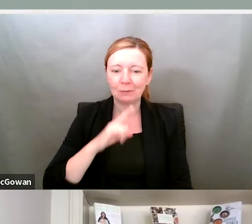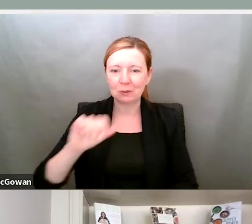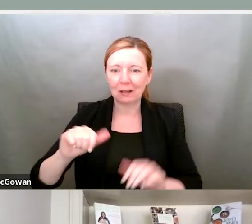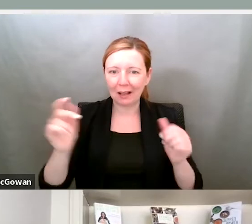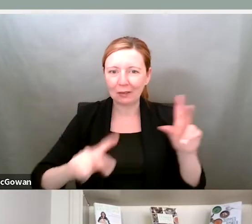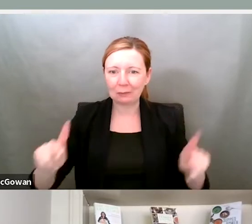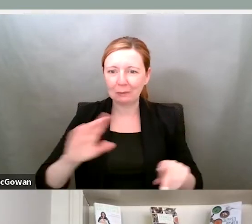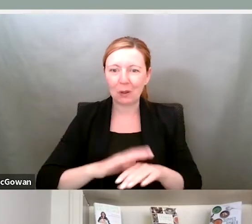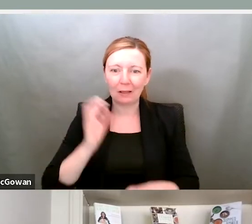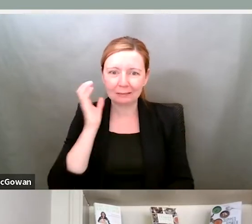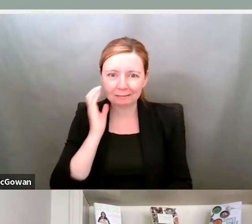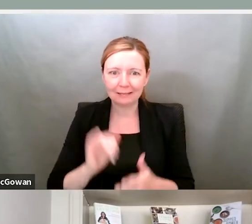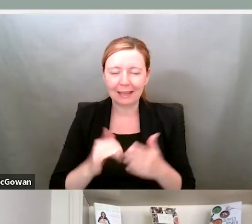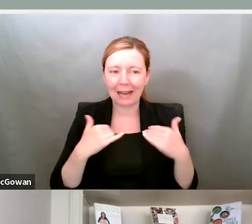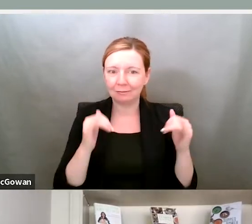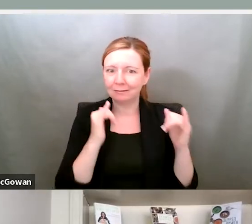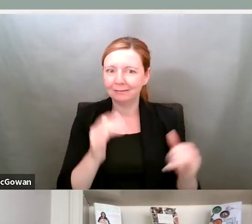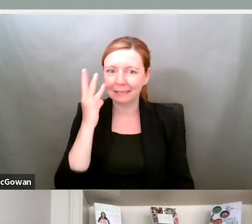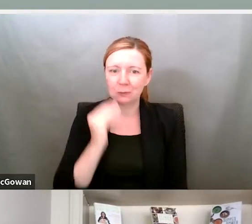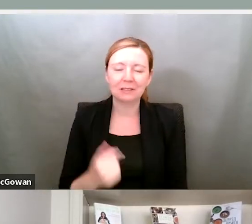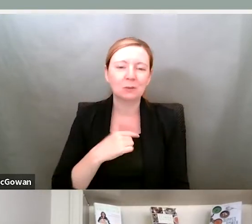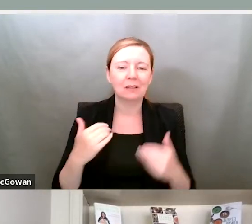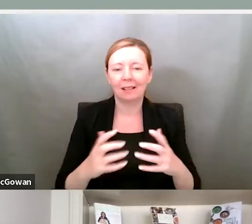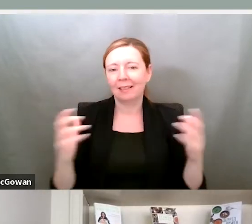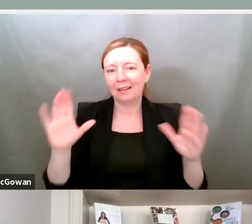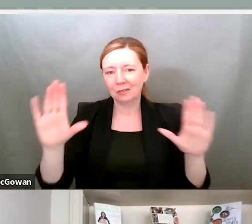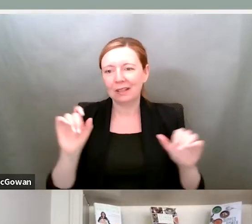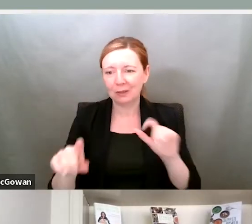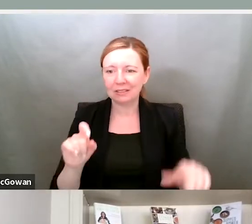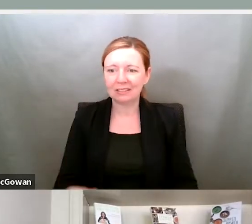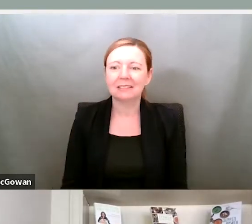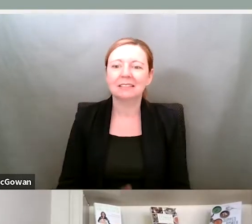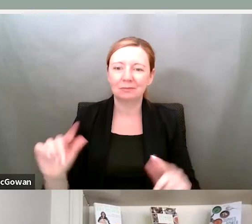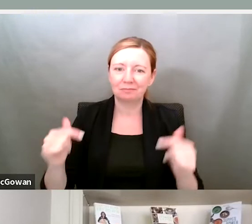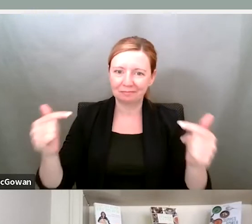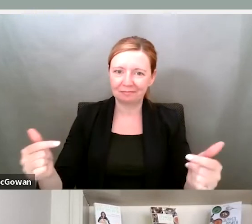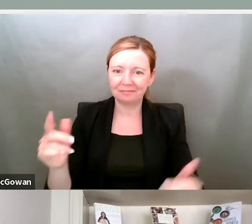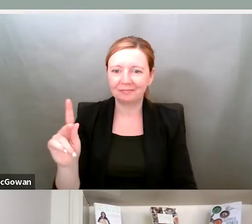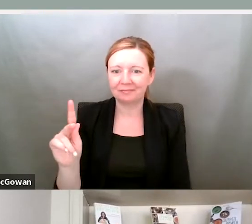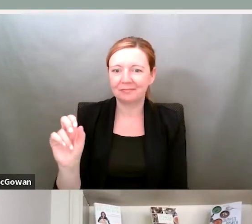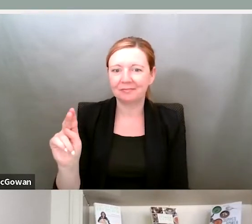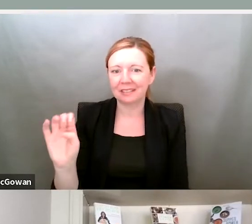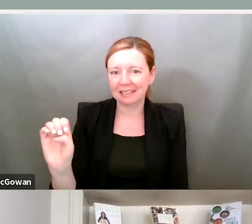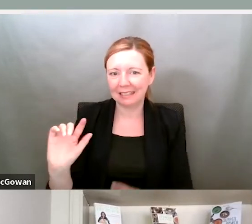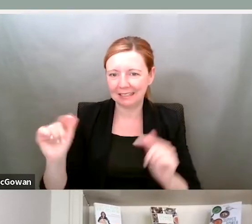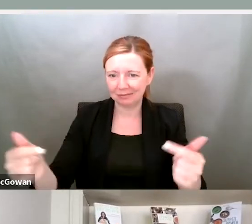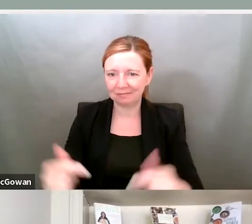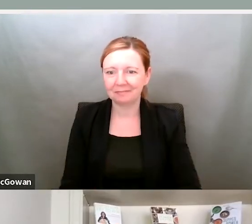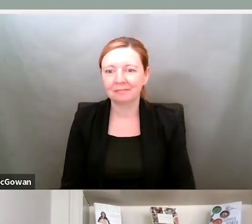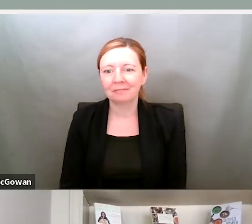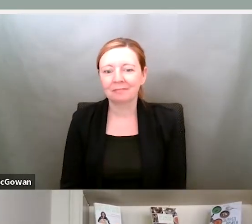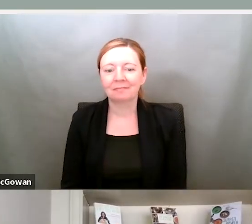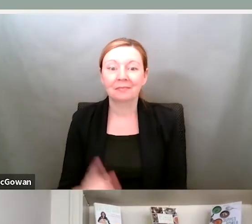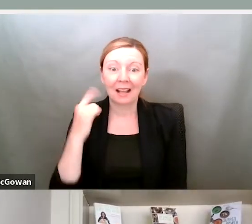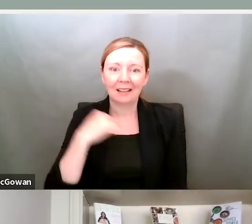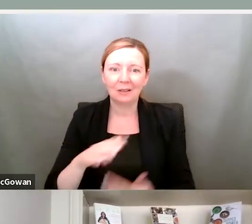the line who have that same experience. So we have a lot of great questions. So I'm going to go ahead and pass it to Kanine to get started. I think